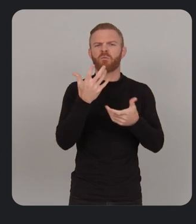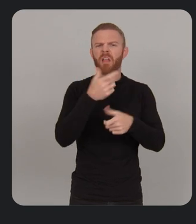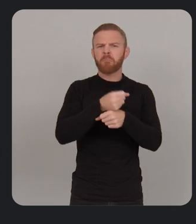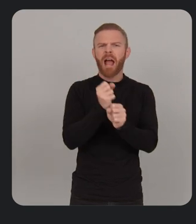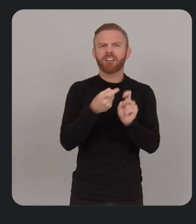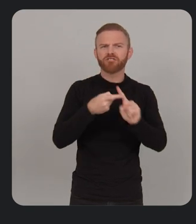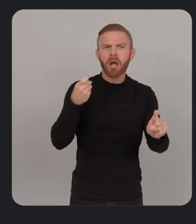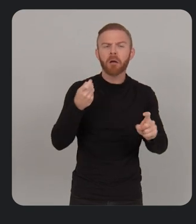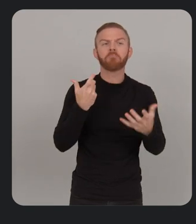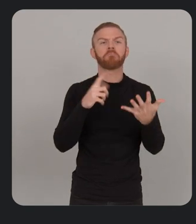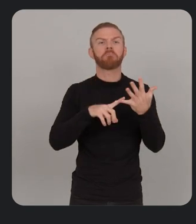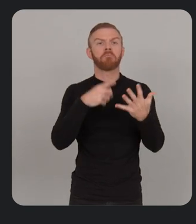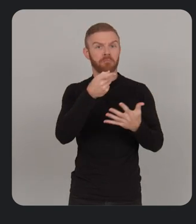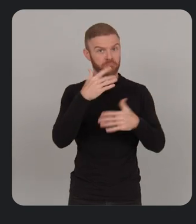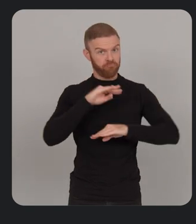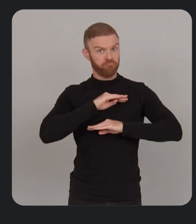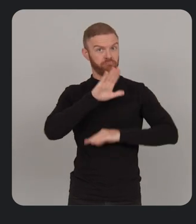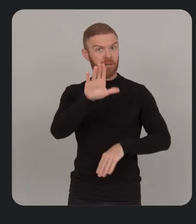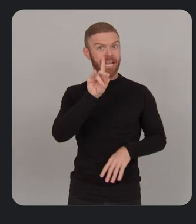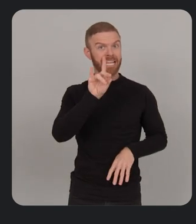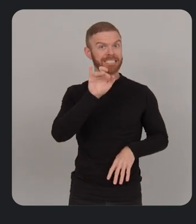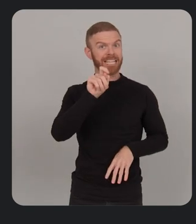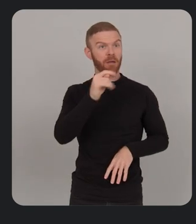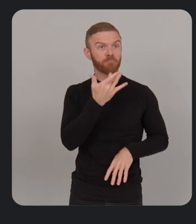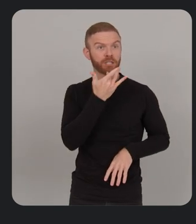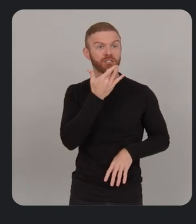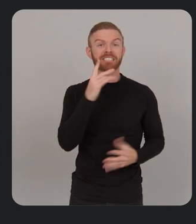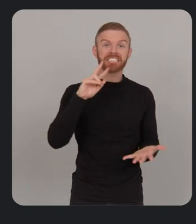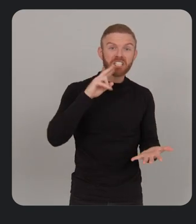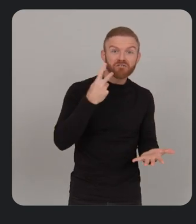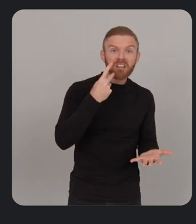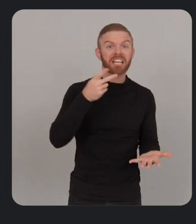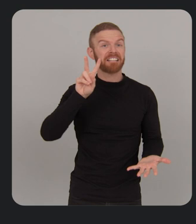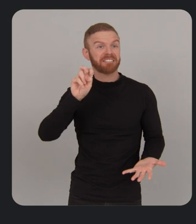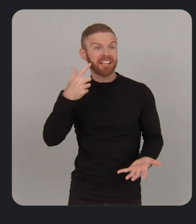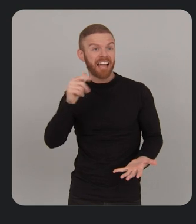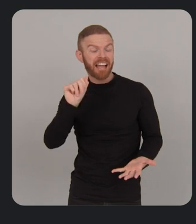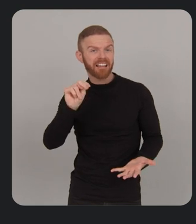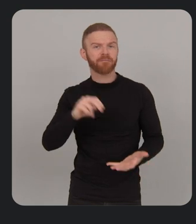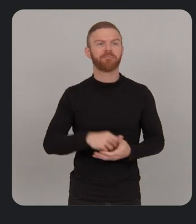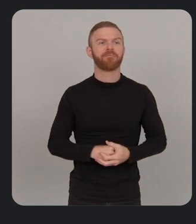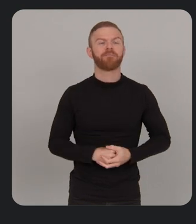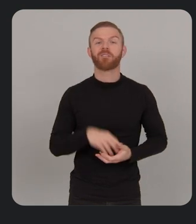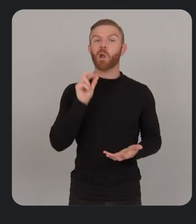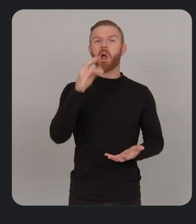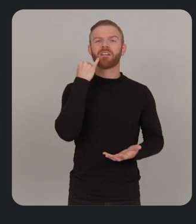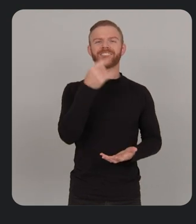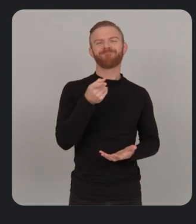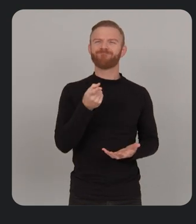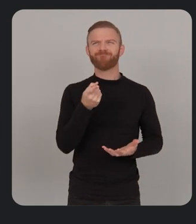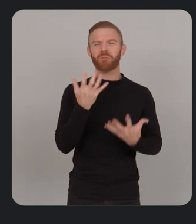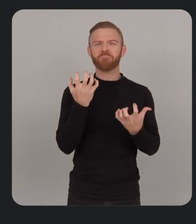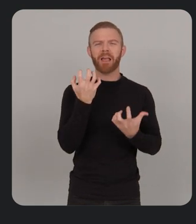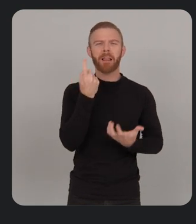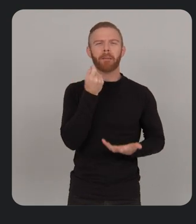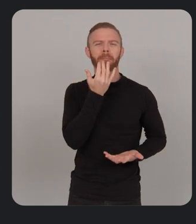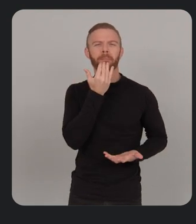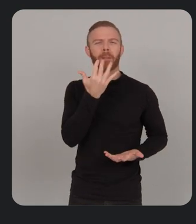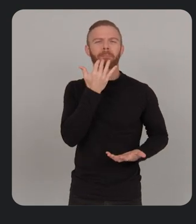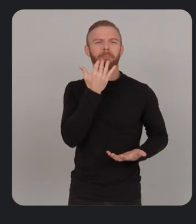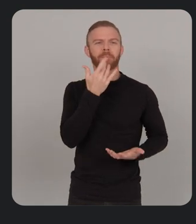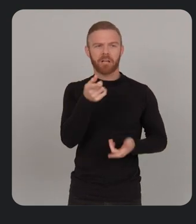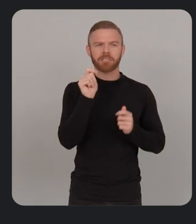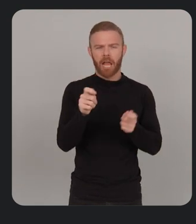and whether it meets your dietary preferences, like vegetarian or vegan. Or, if you want a bit of a kick,